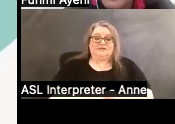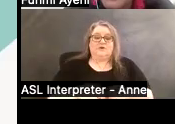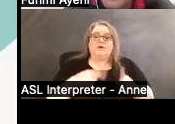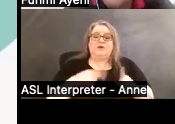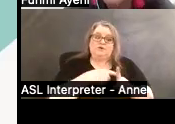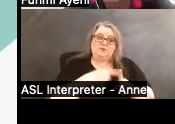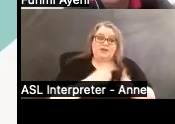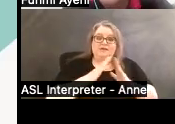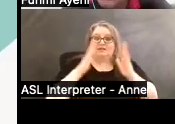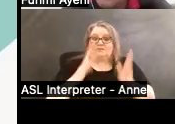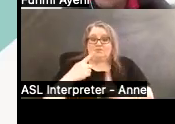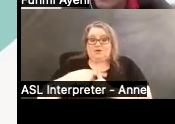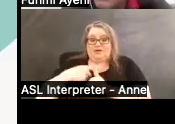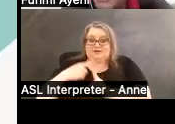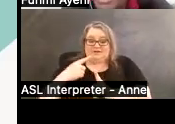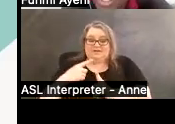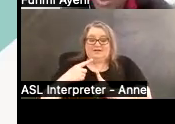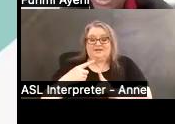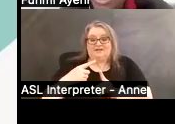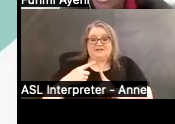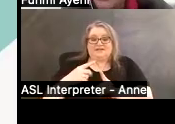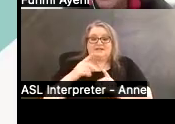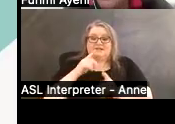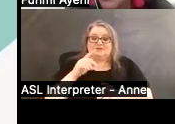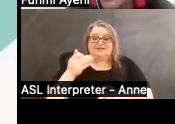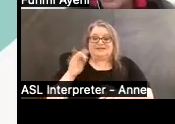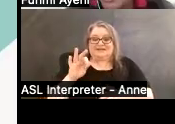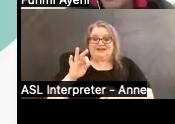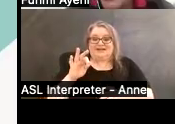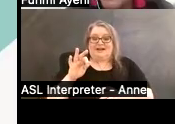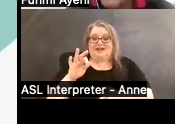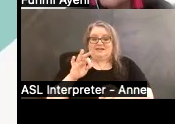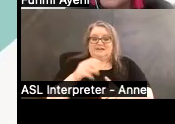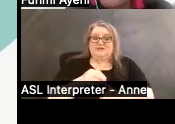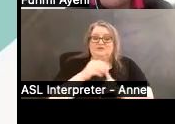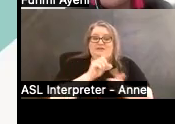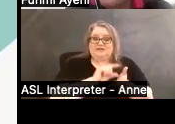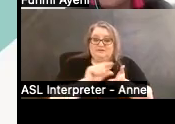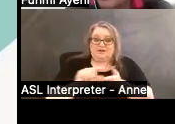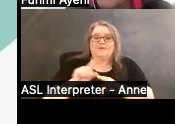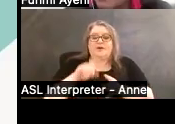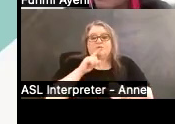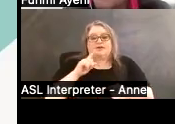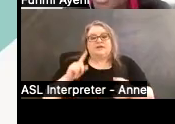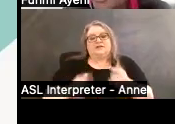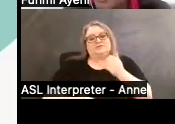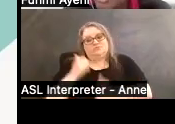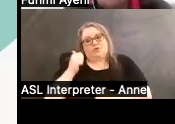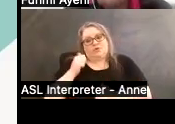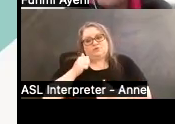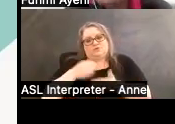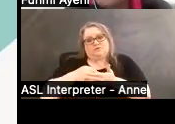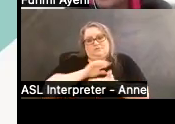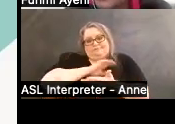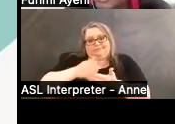mortgage assistance only accounted for 19 unique disbursements, what we see here is it actually accounted for the bulk of our funds, where